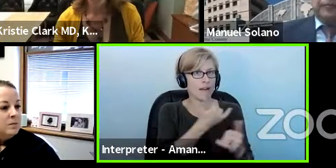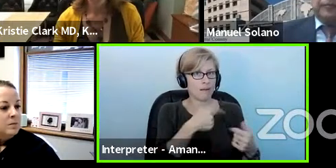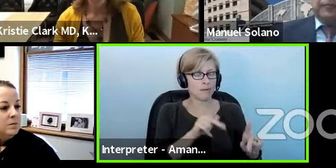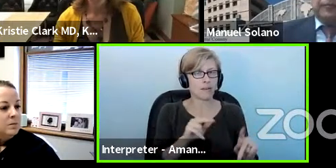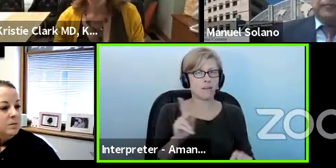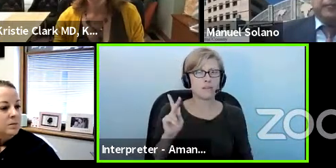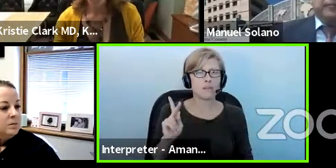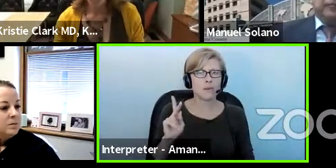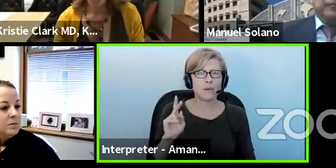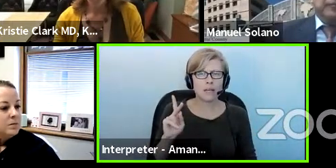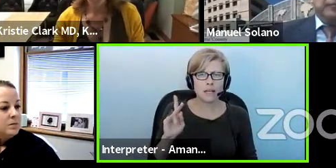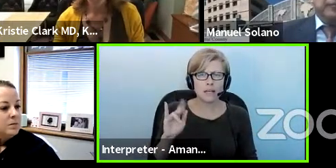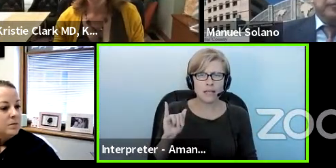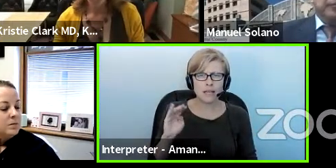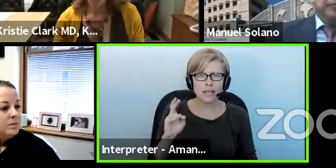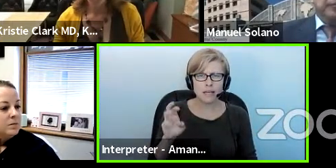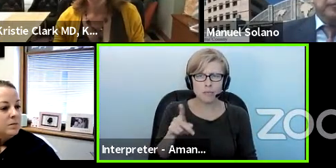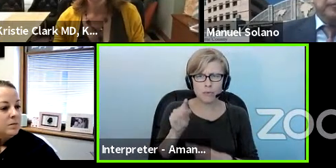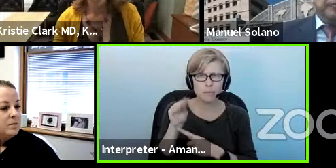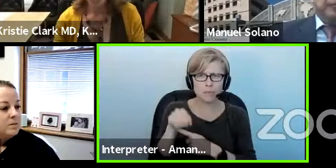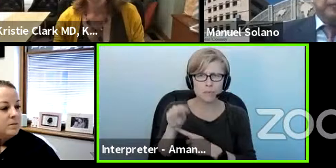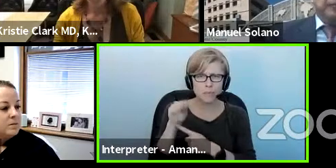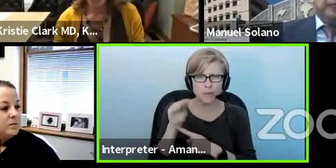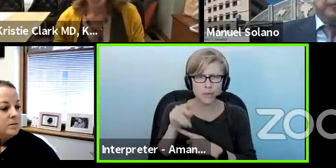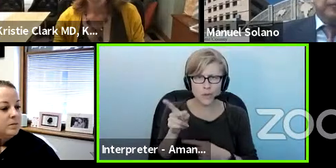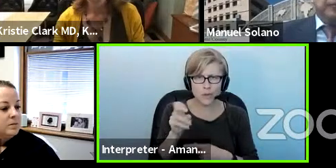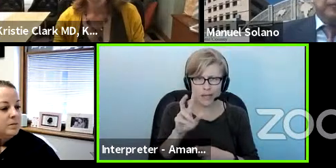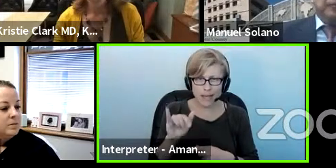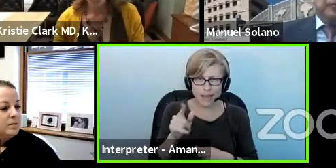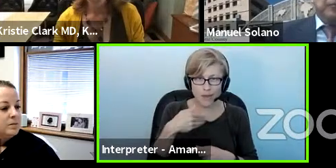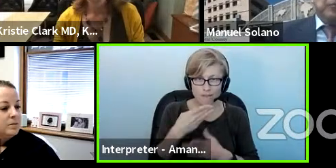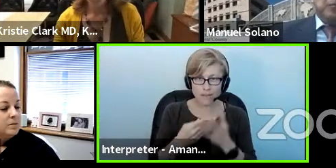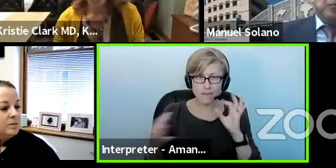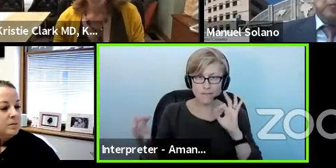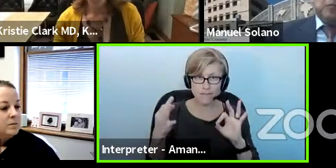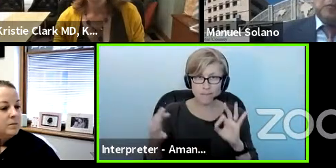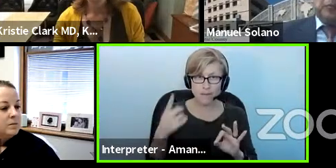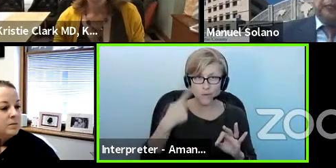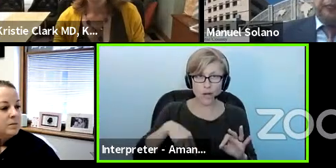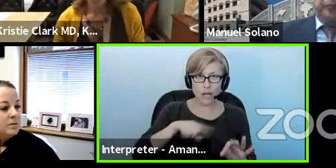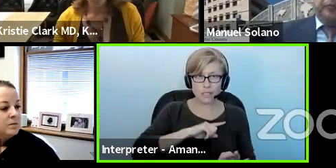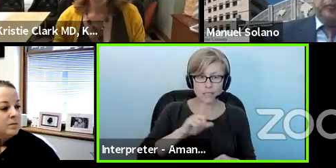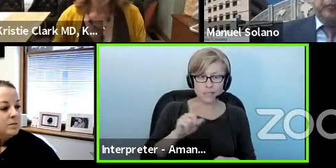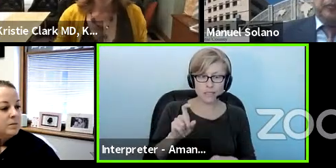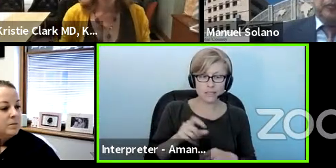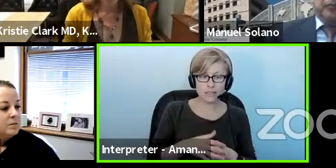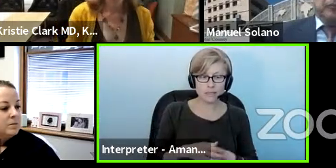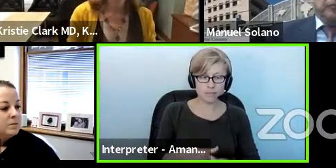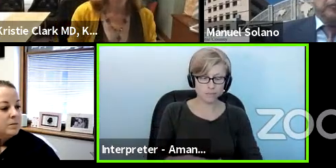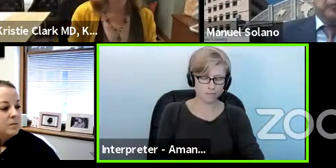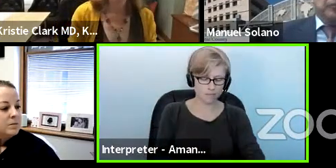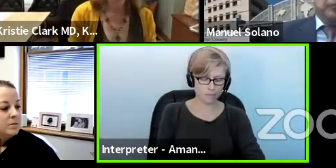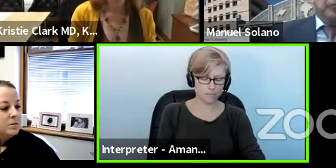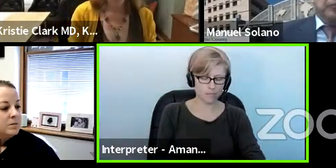nodding your head. You and Kelly, if you've got some feedback for the rest of us here.